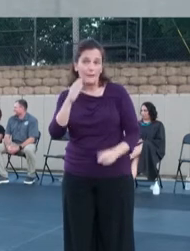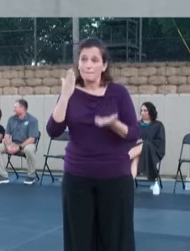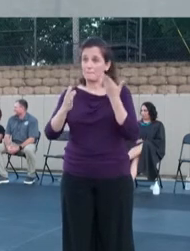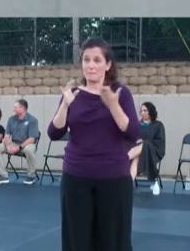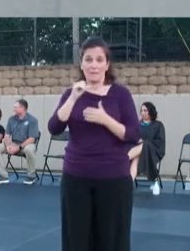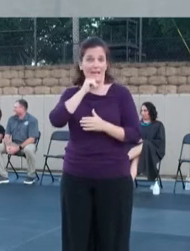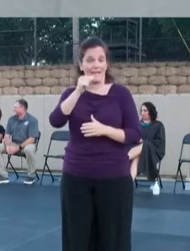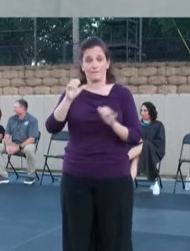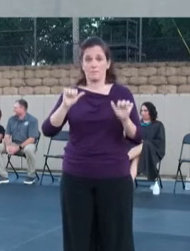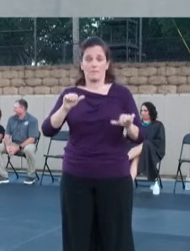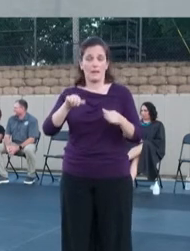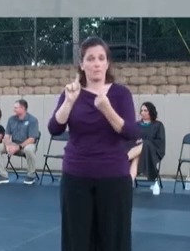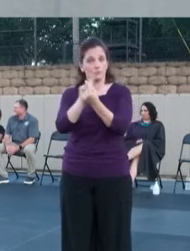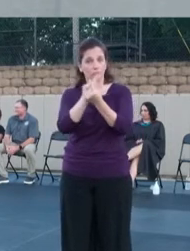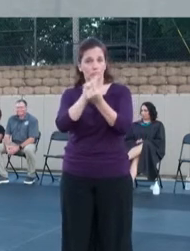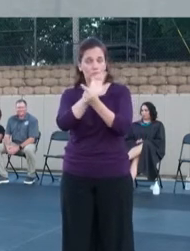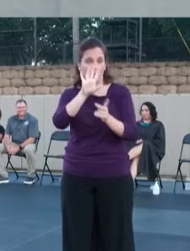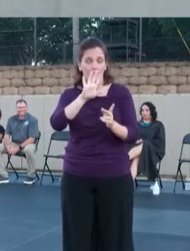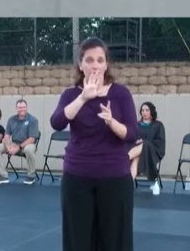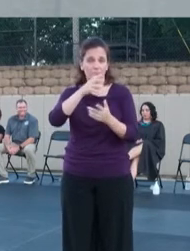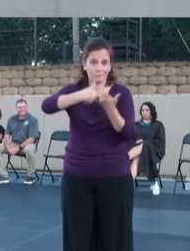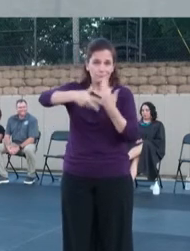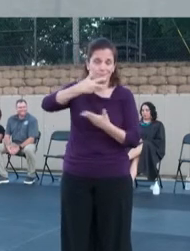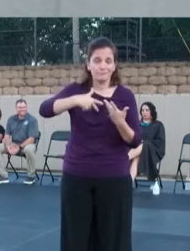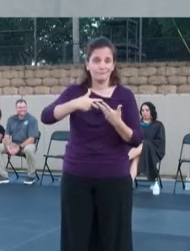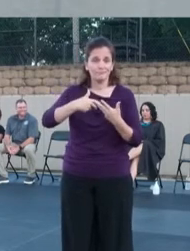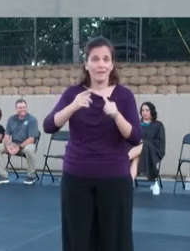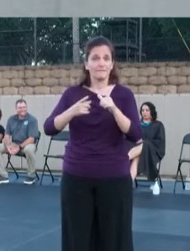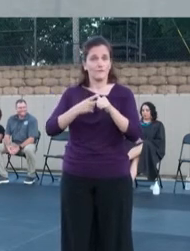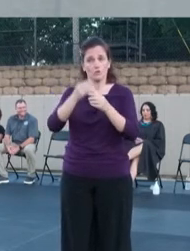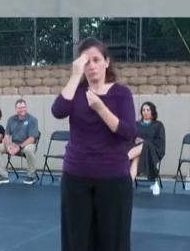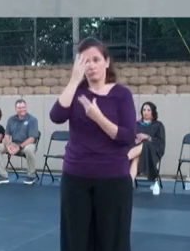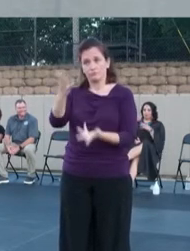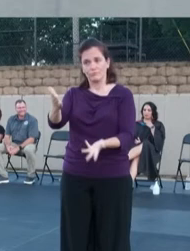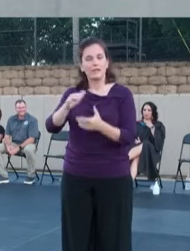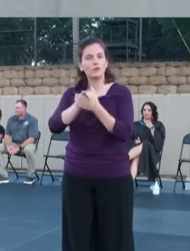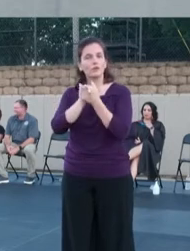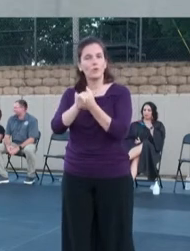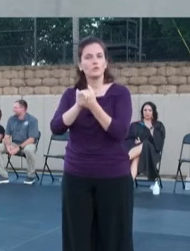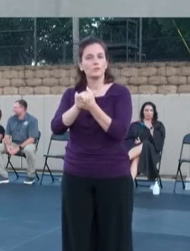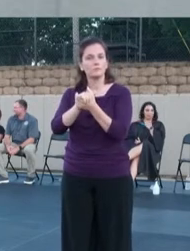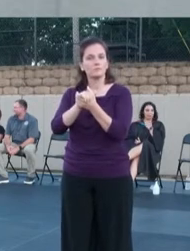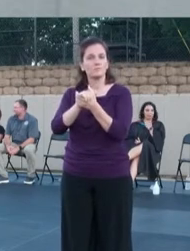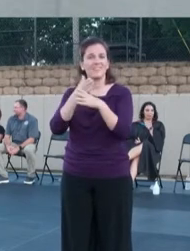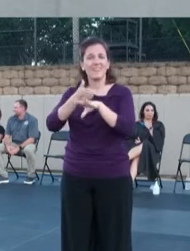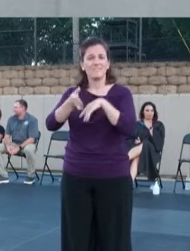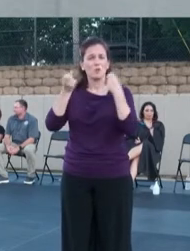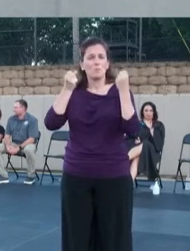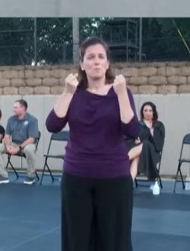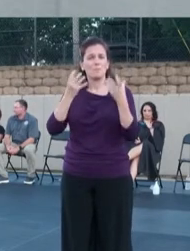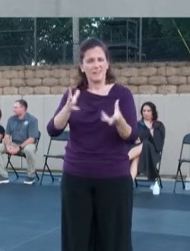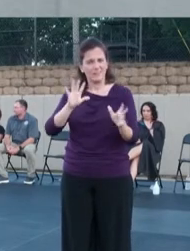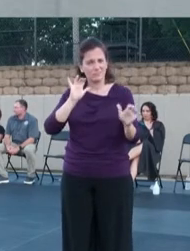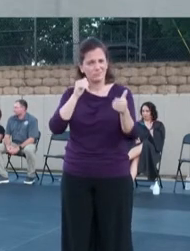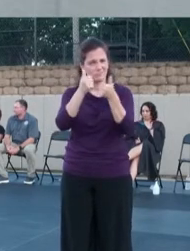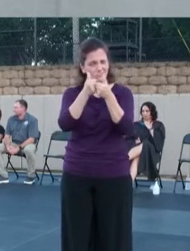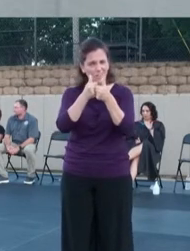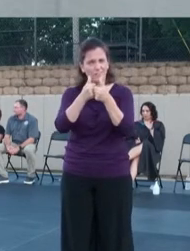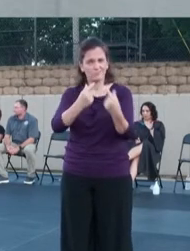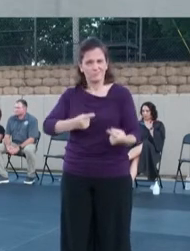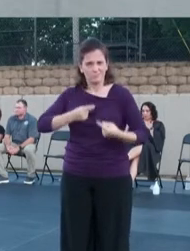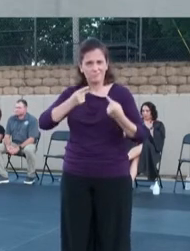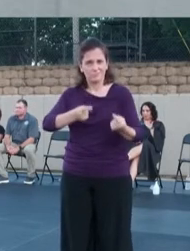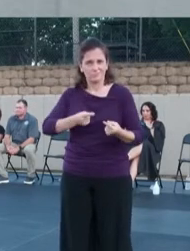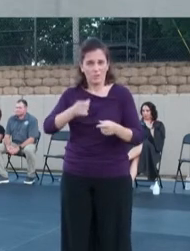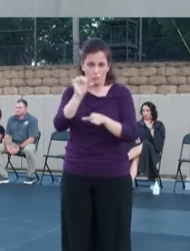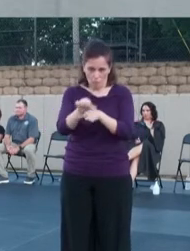know personally, I first want to say congratulations. After many trials and much work, we have made